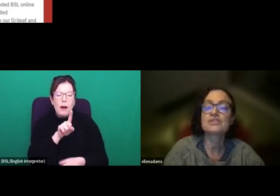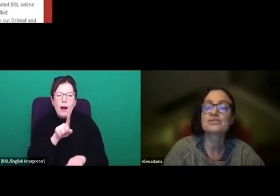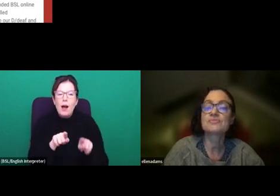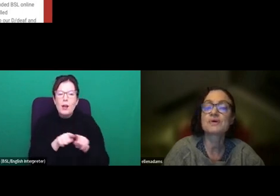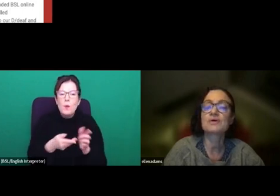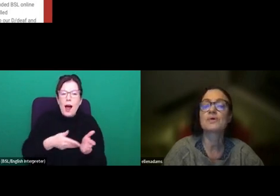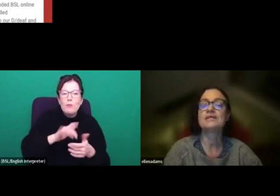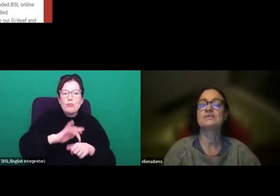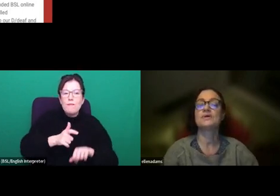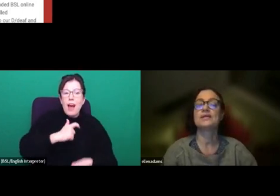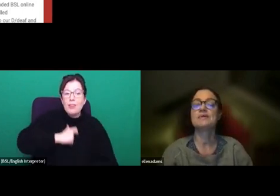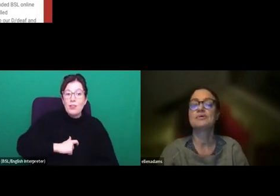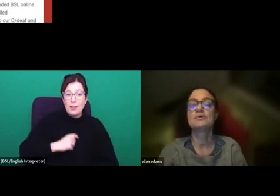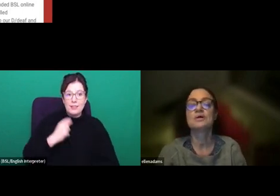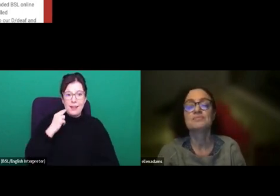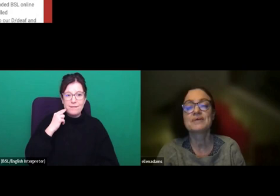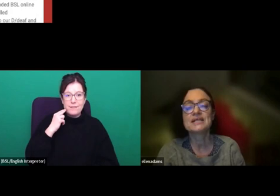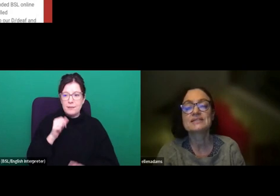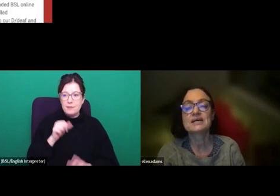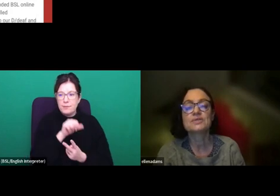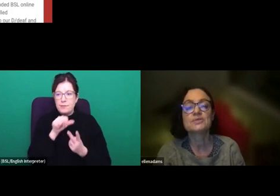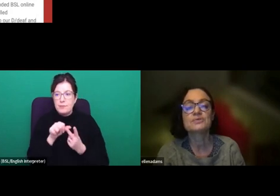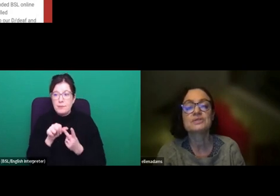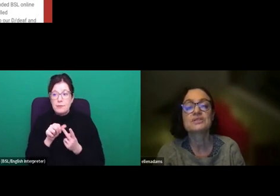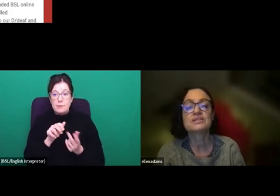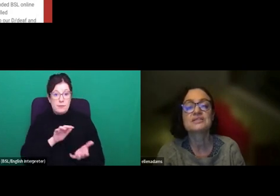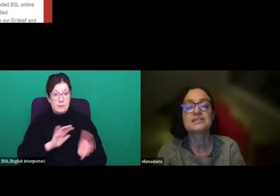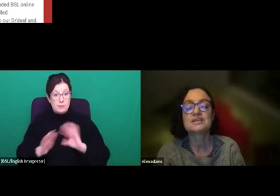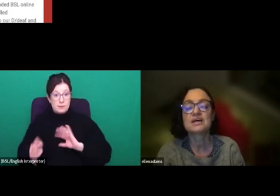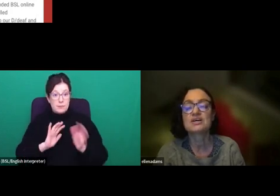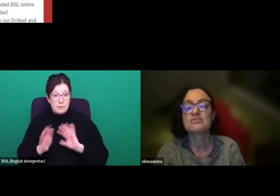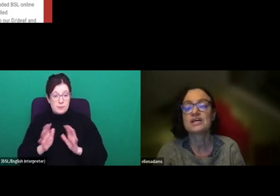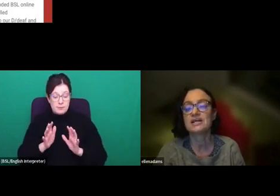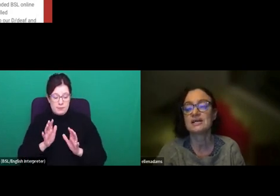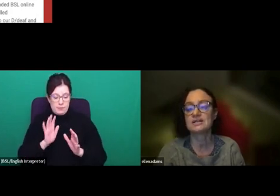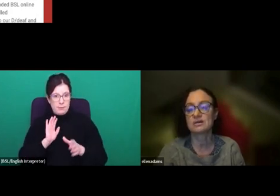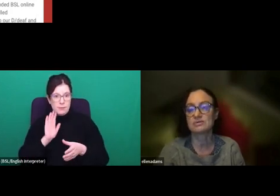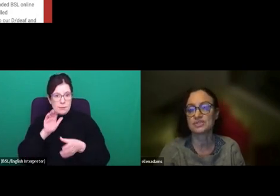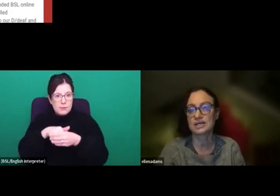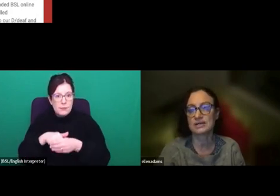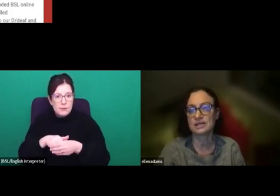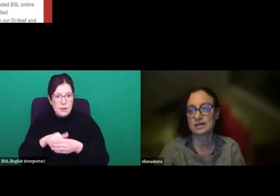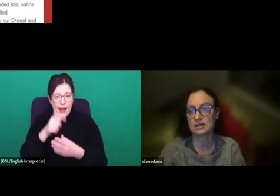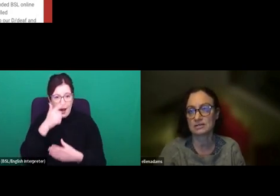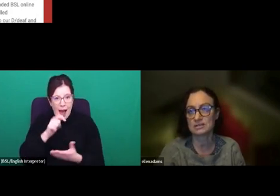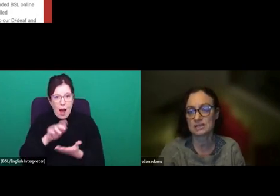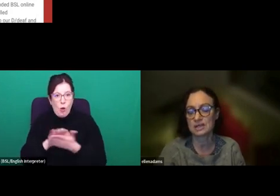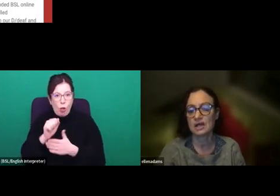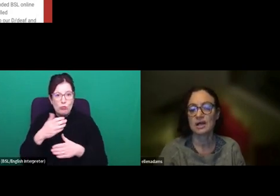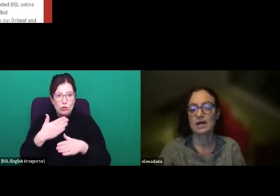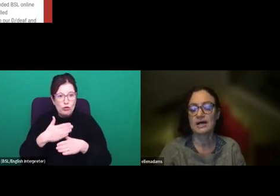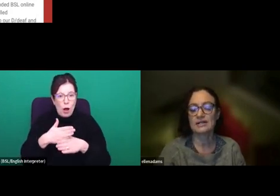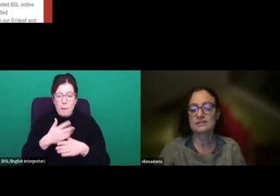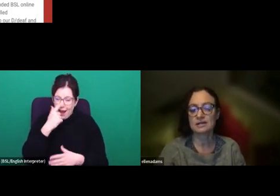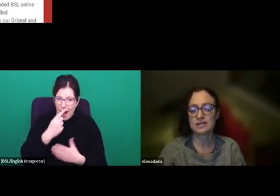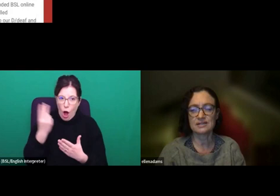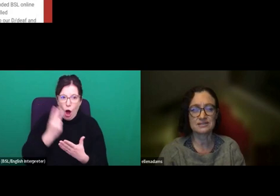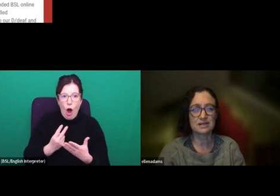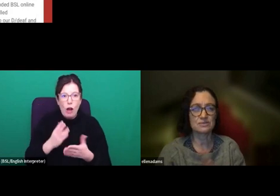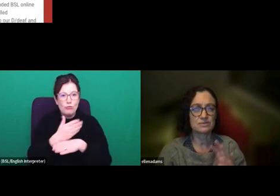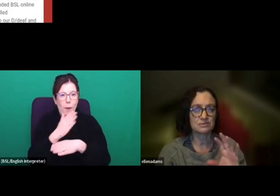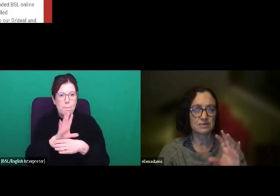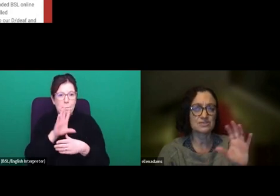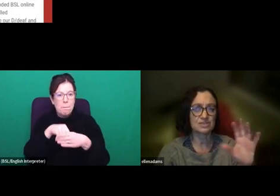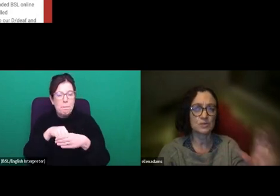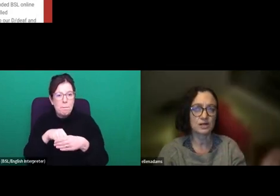support professional pathways to enable BSL users to consider a career in culture and the arts. And I think